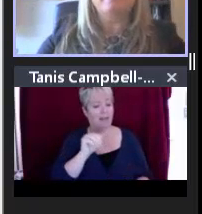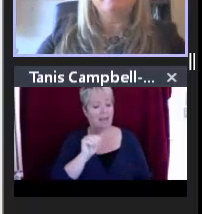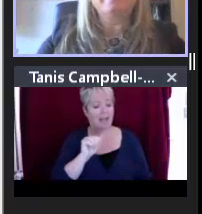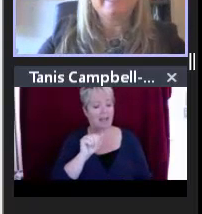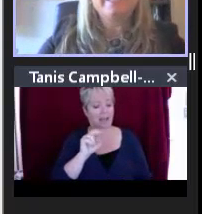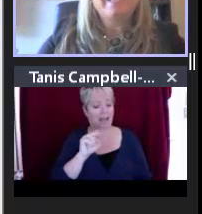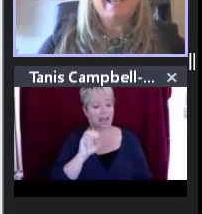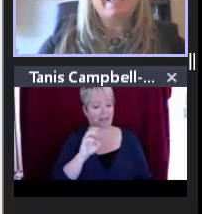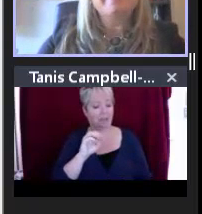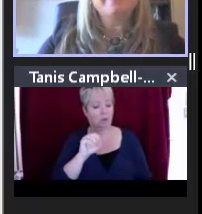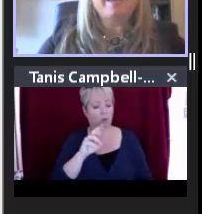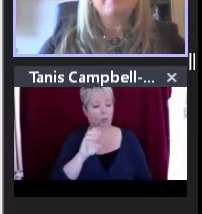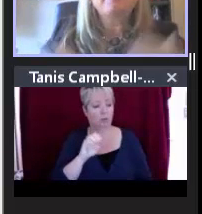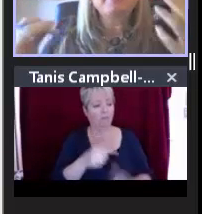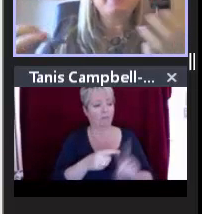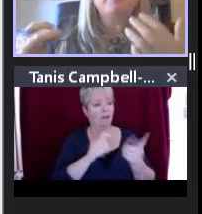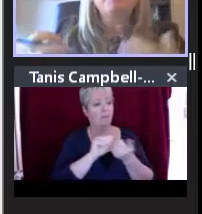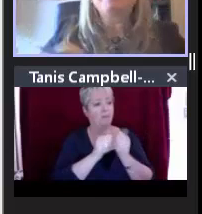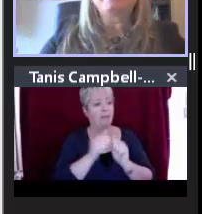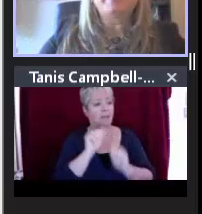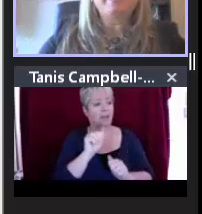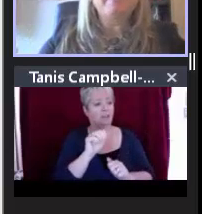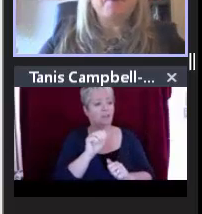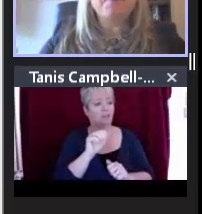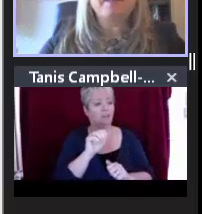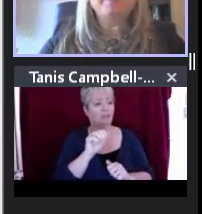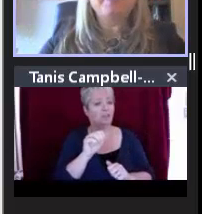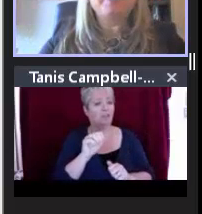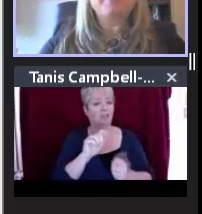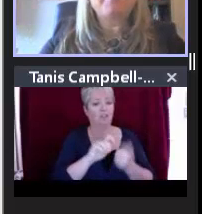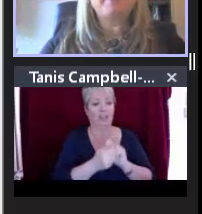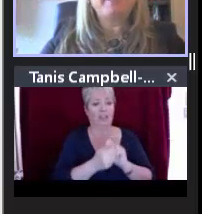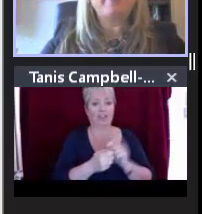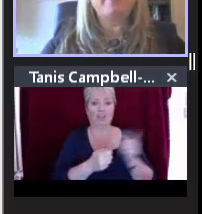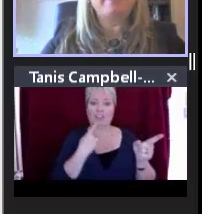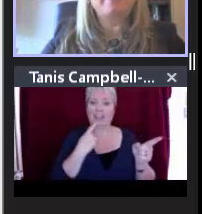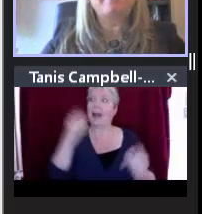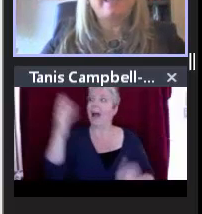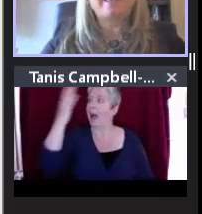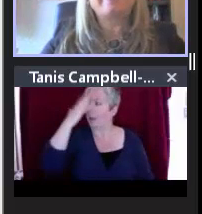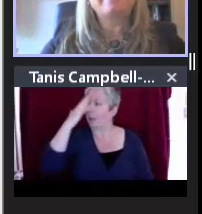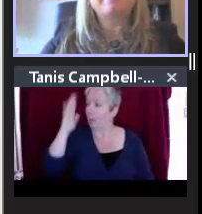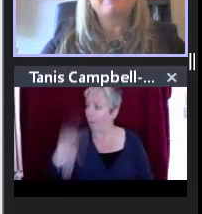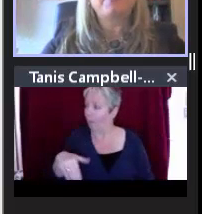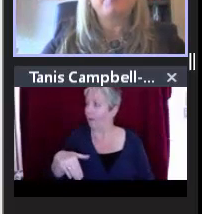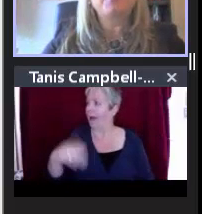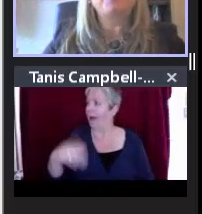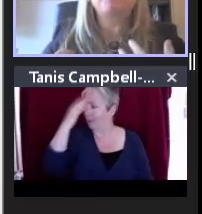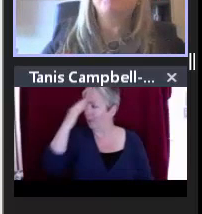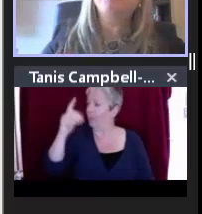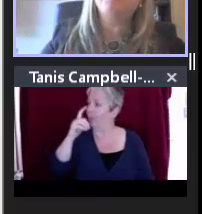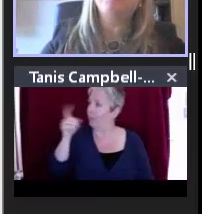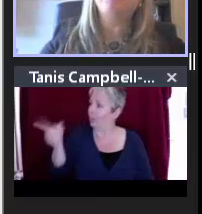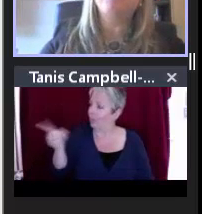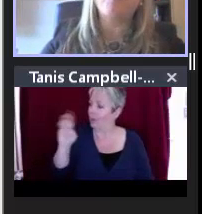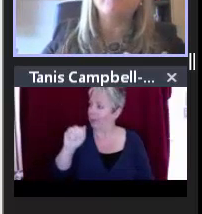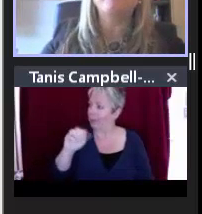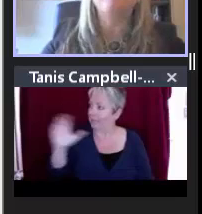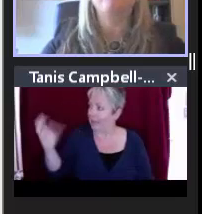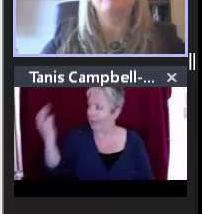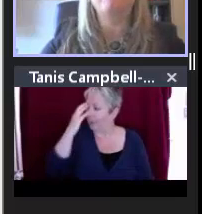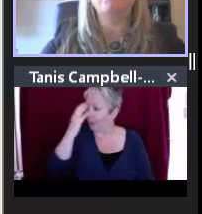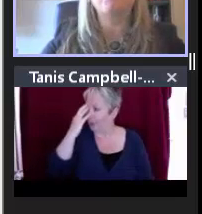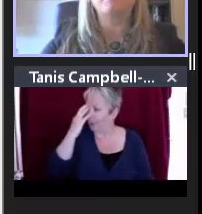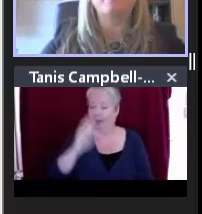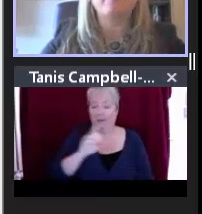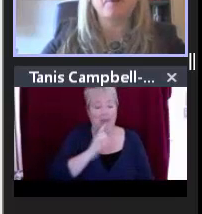you guys." And it was just the most exciting moment to meet Carolyn and for her to